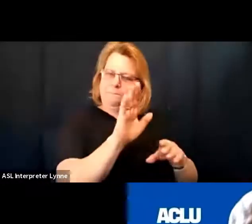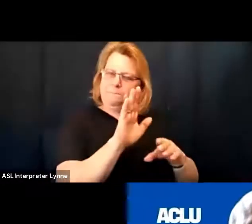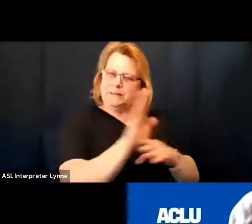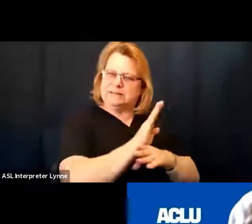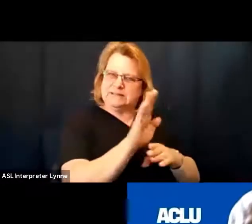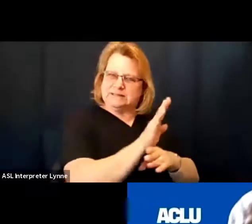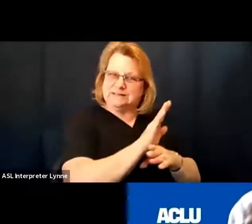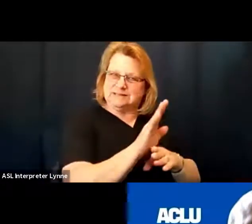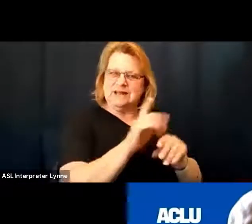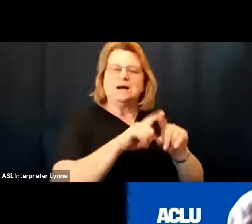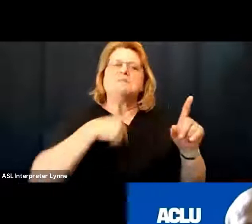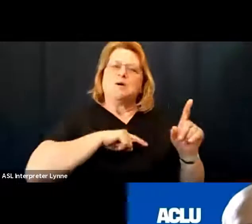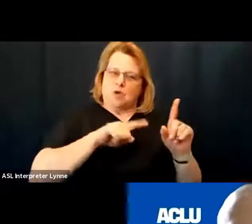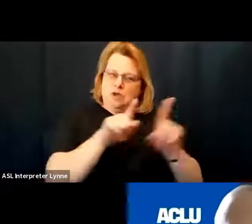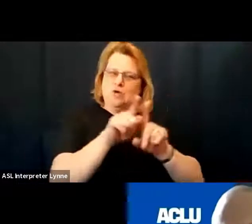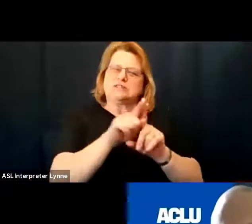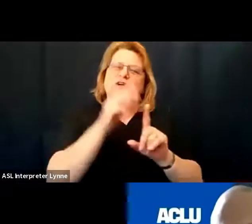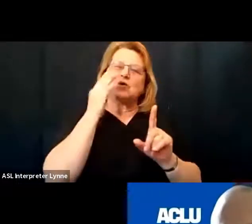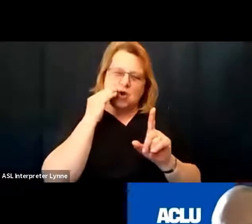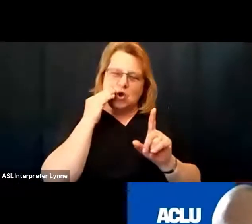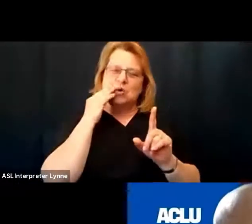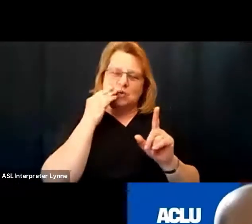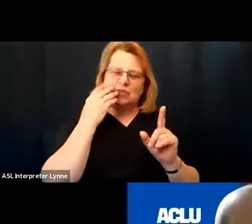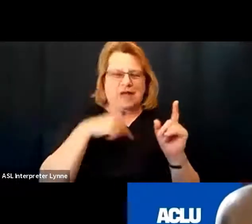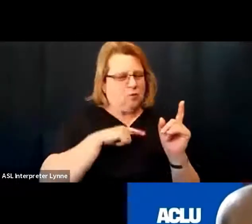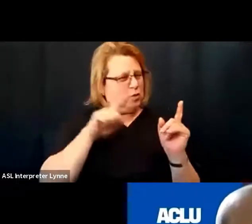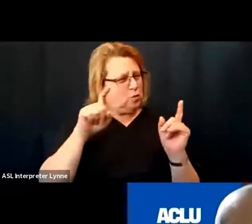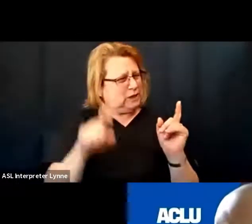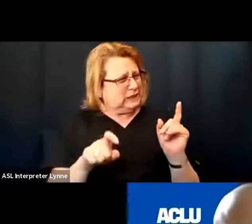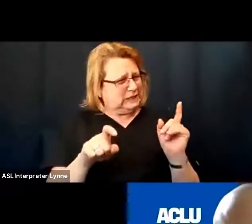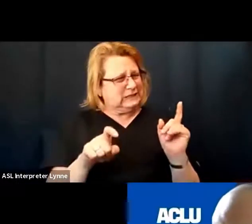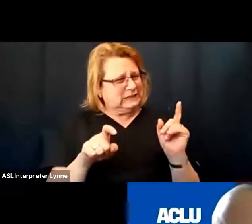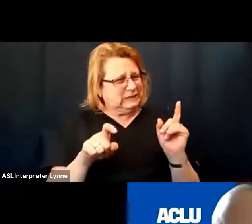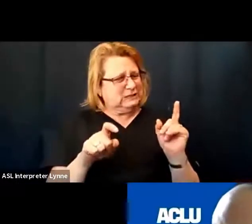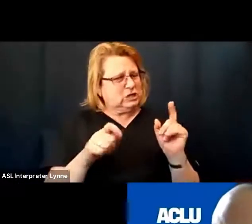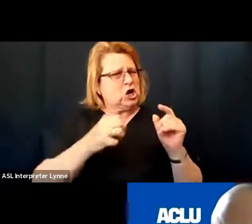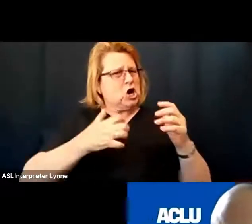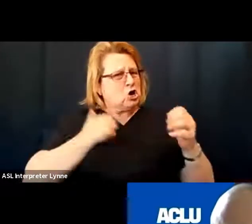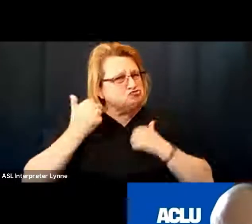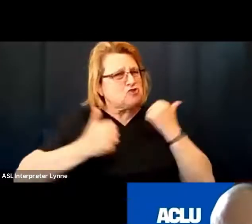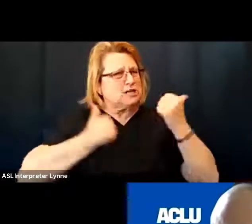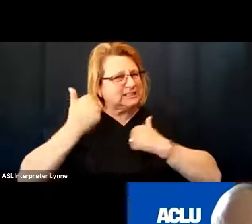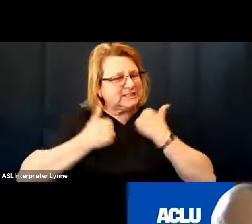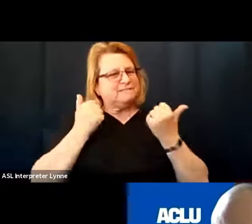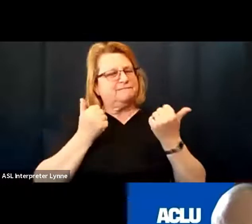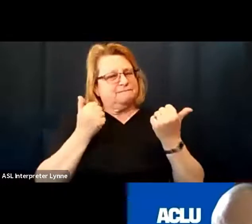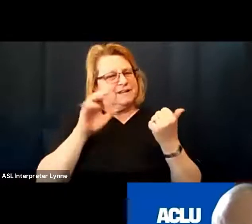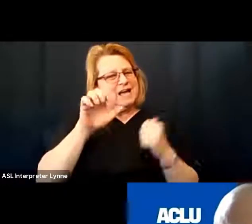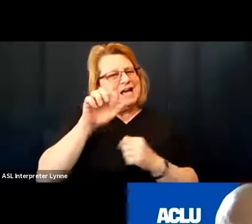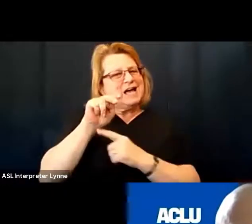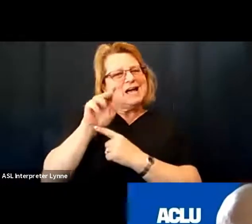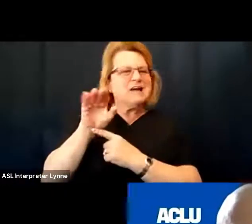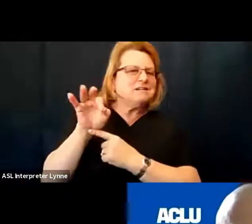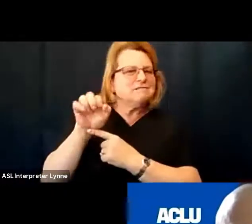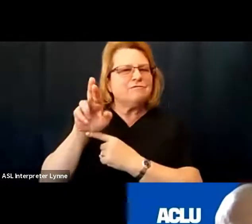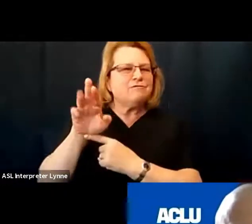while we know that we are going to need very aggressive enforcement because